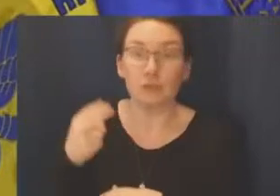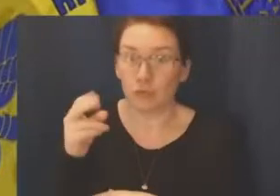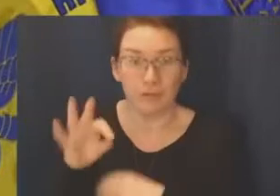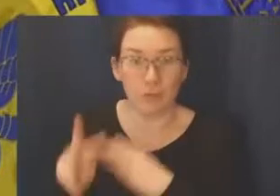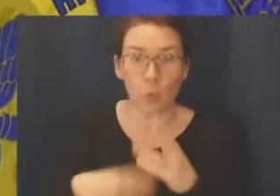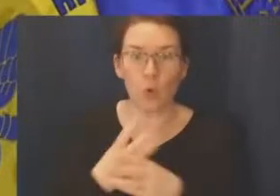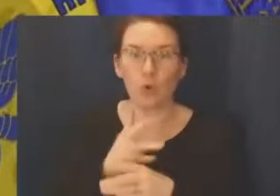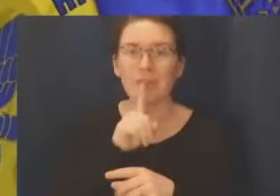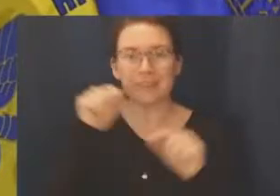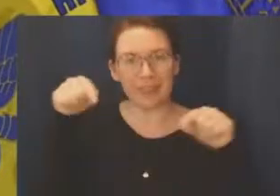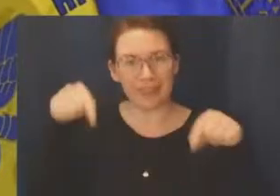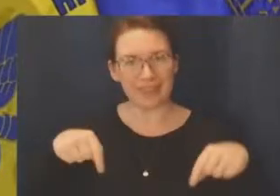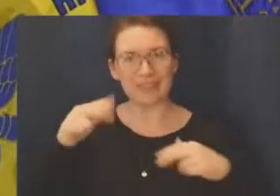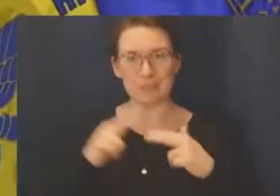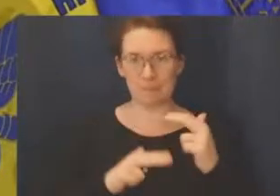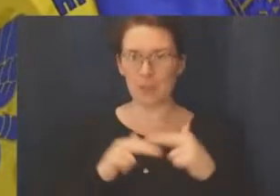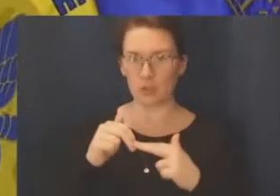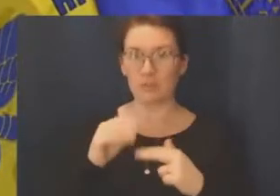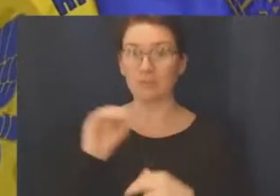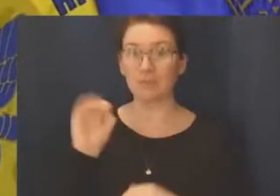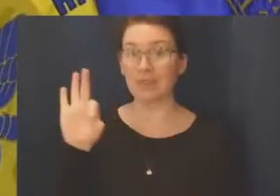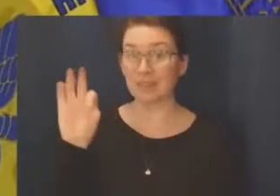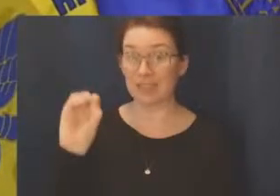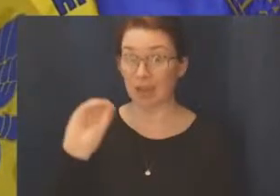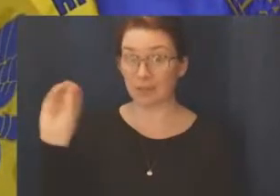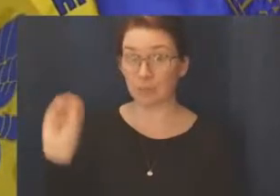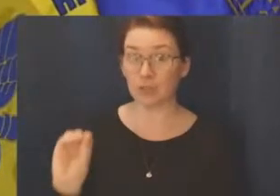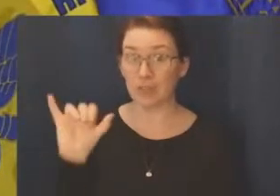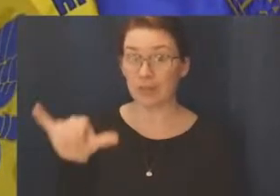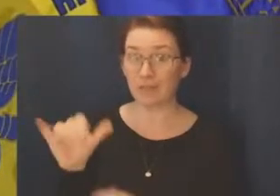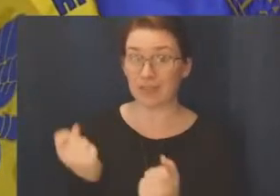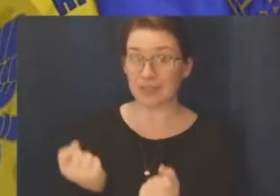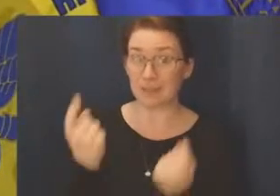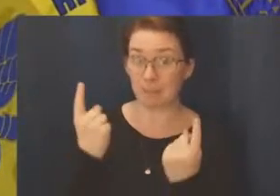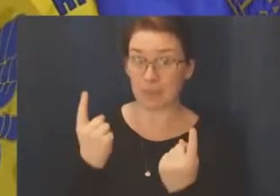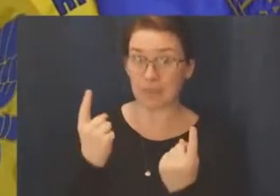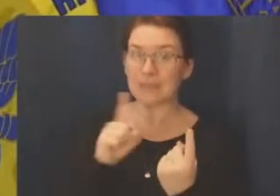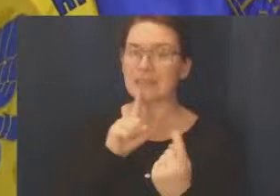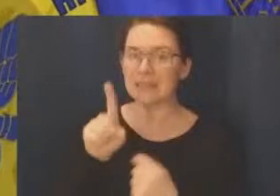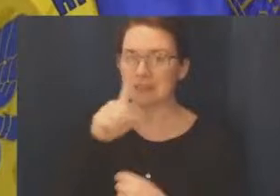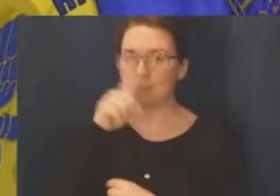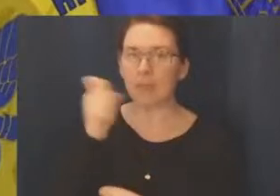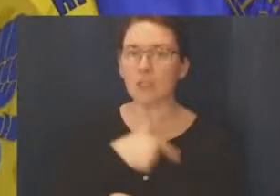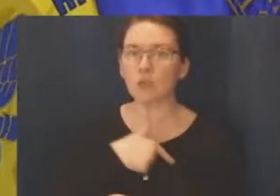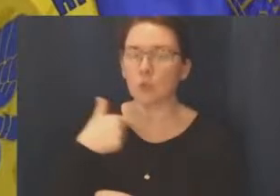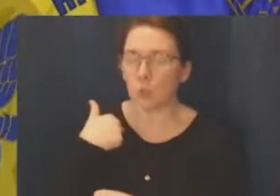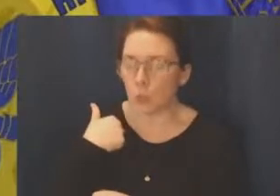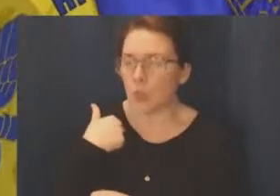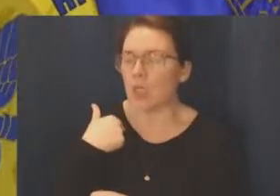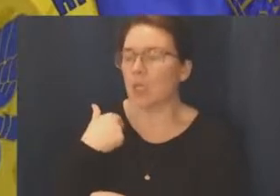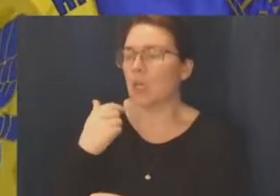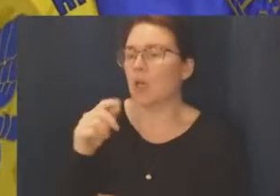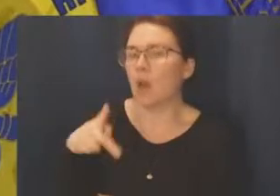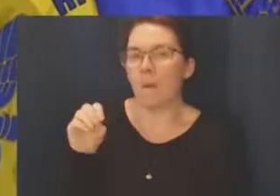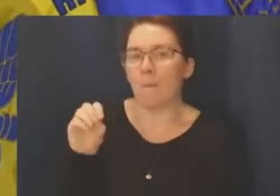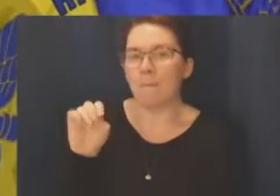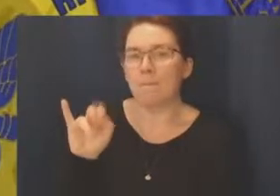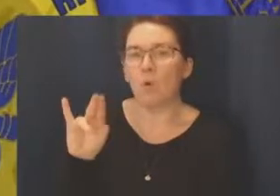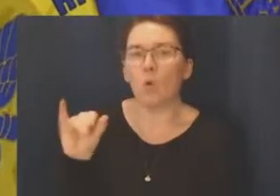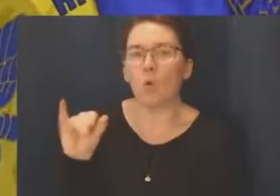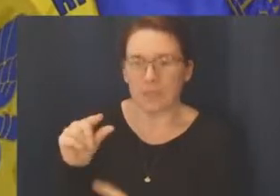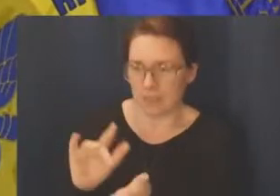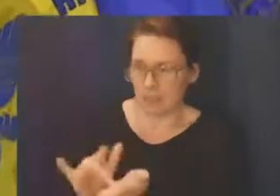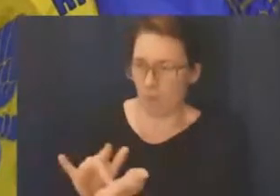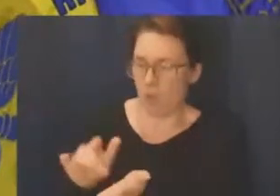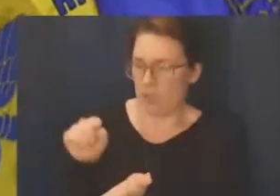And 90% of that spending is because we are poisoning our population with chronic disease. 90% of the spending from